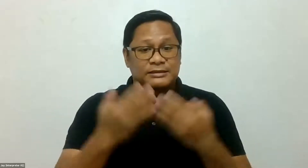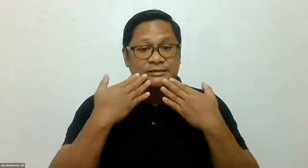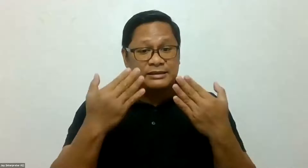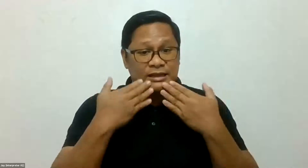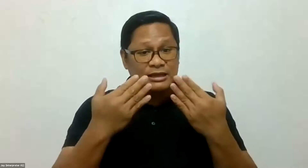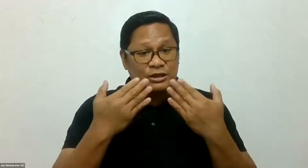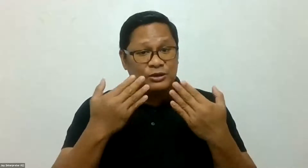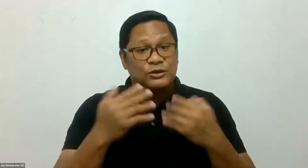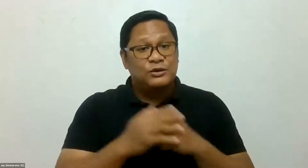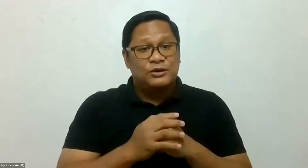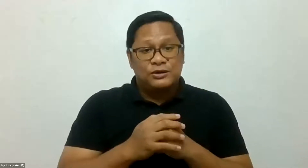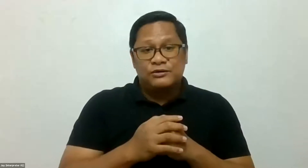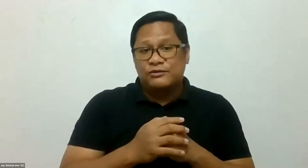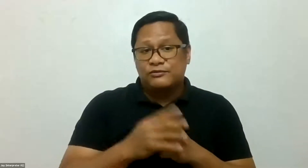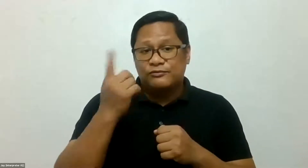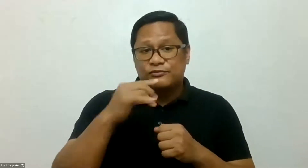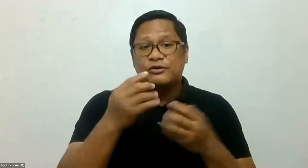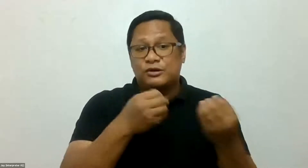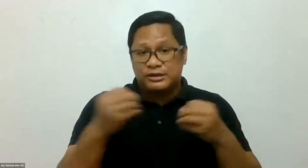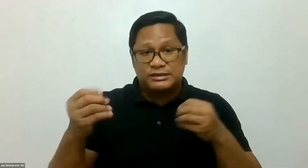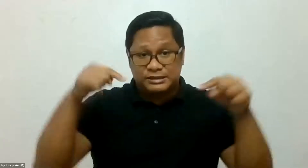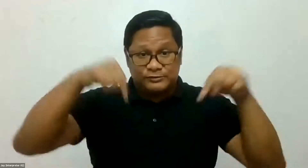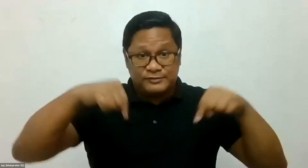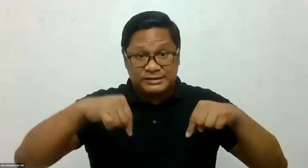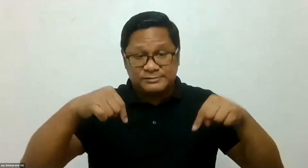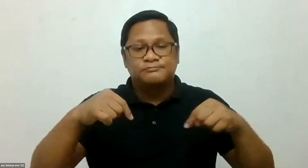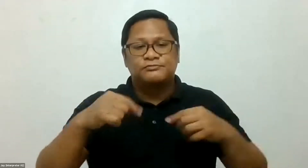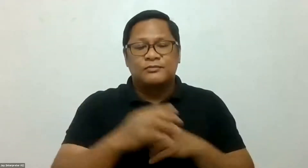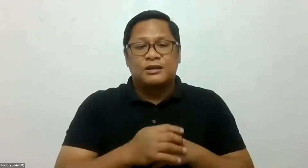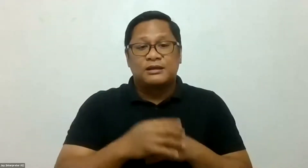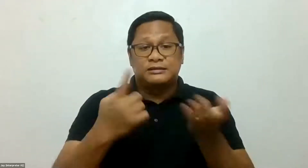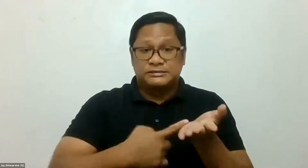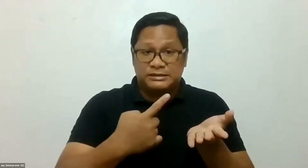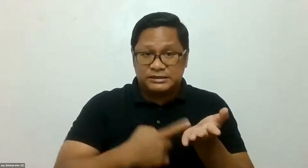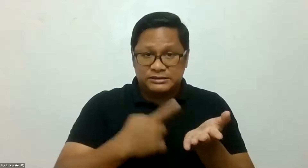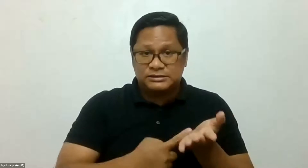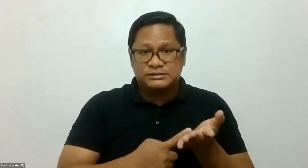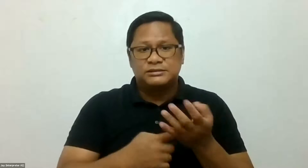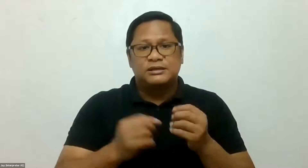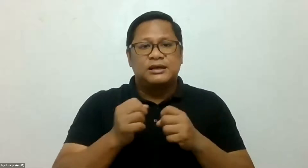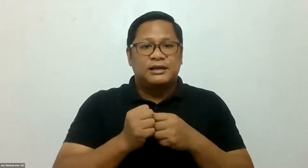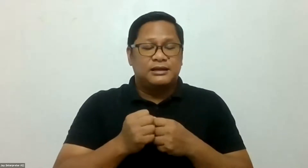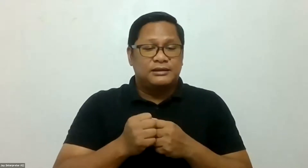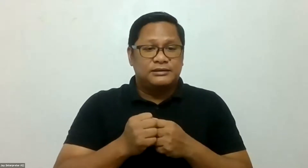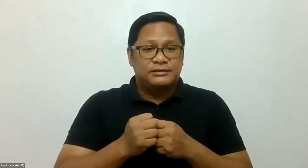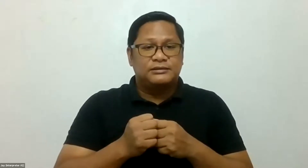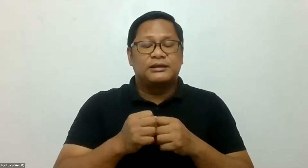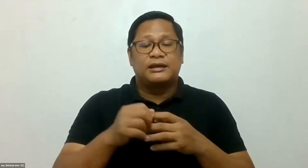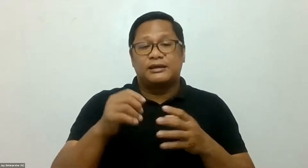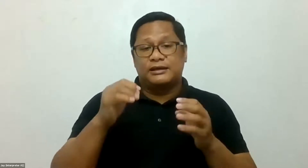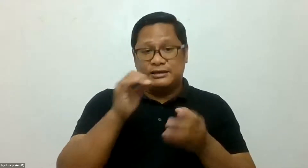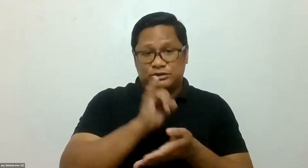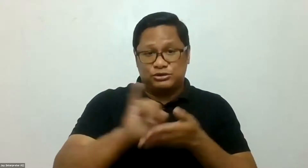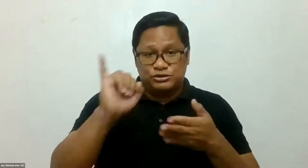Professor Dido Banhit, and to the organizers of this town hall discussion, to StratBase, ADRi Institute, Citizens